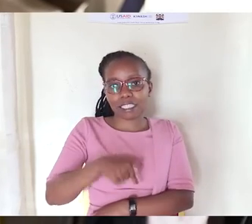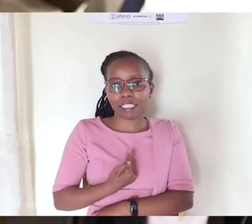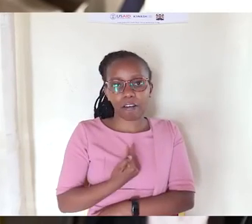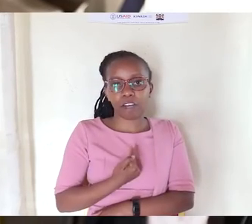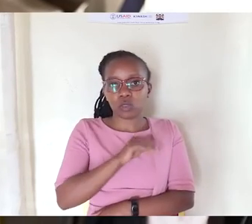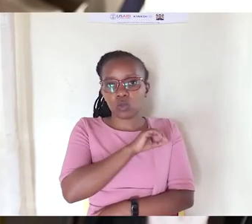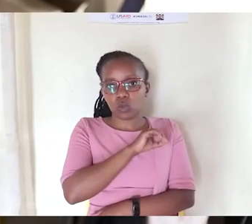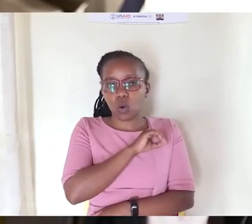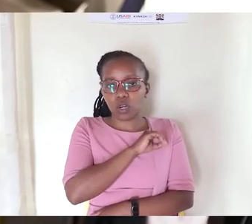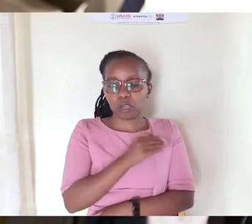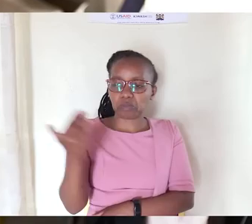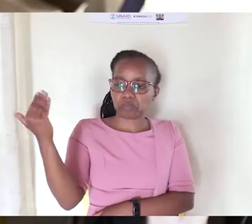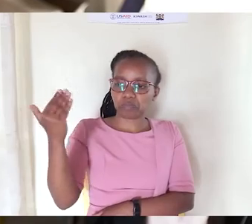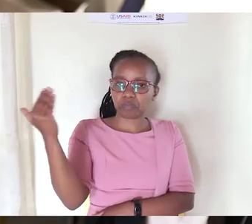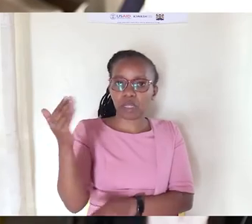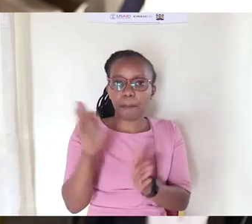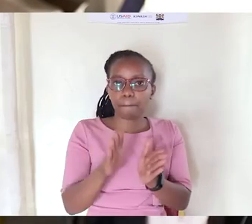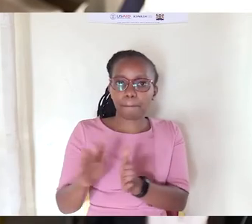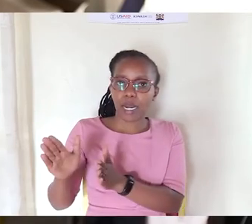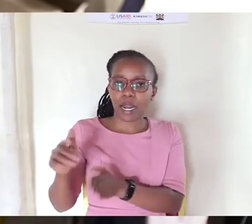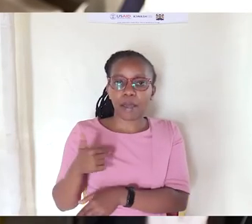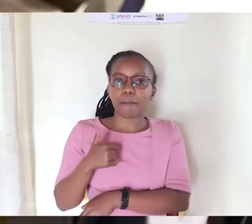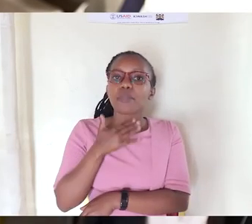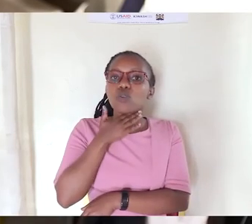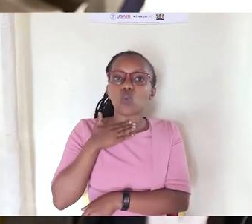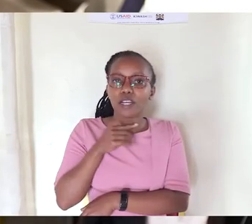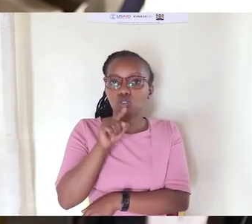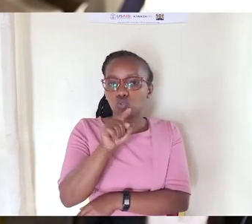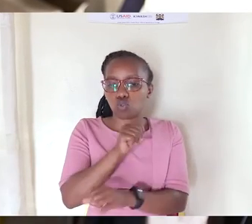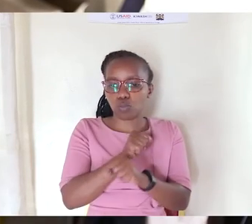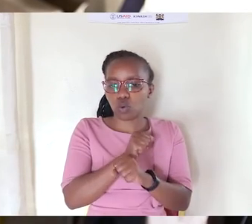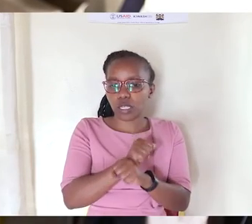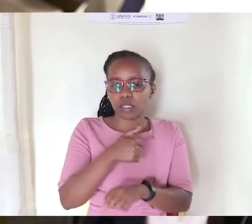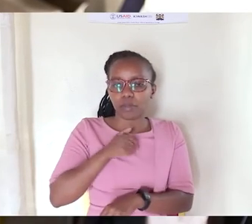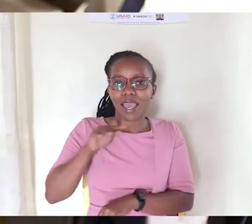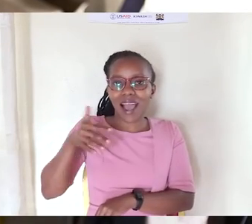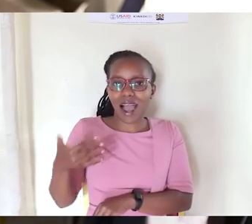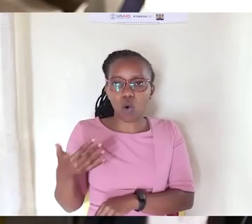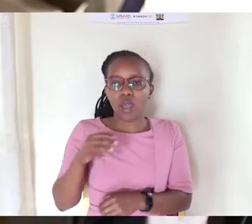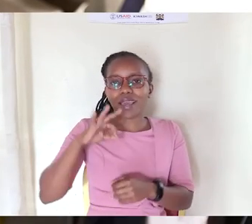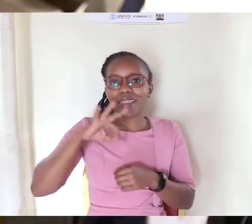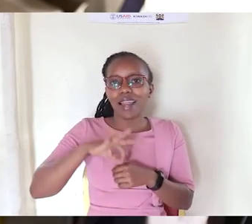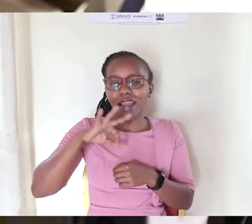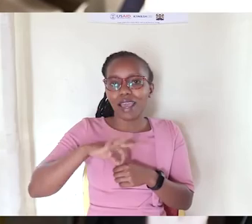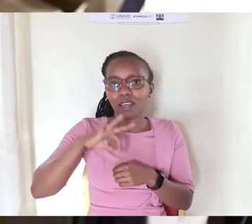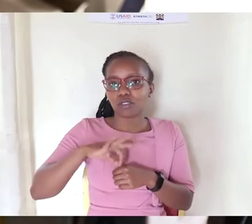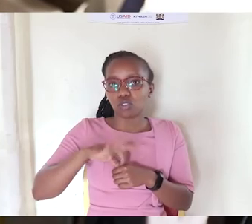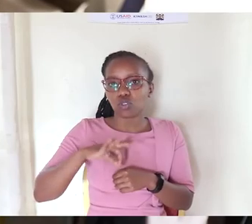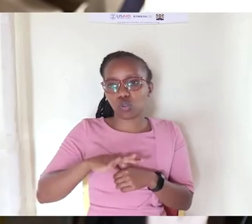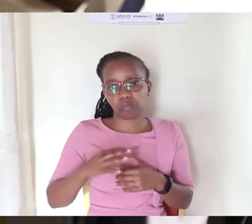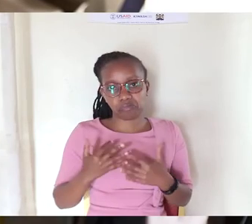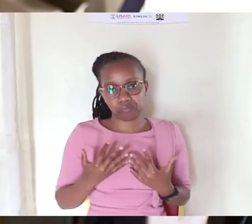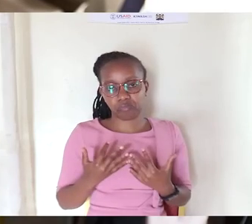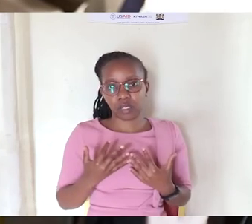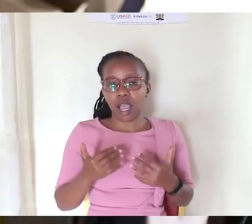present this plan and say, this is how I want you to protect me in this coming election. And we can have something